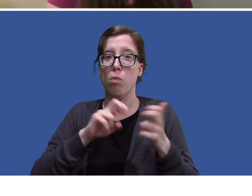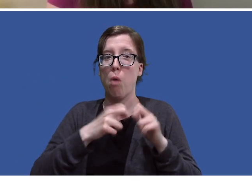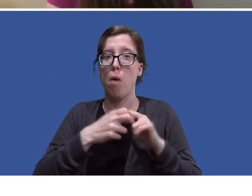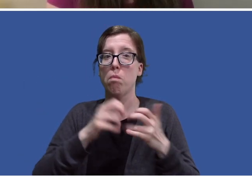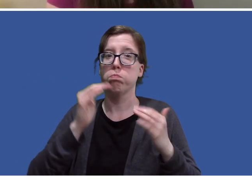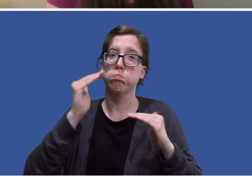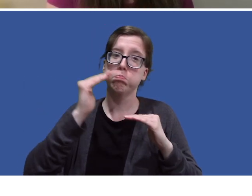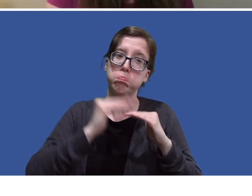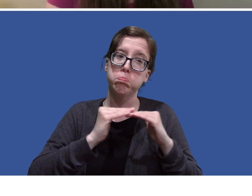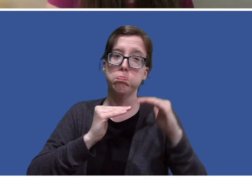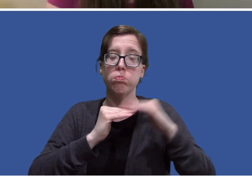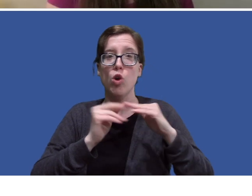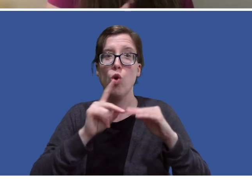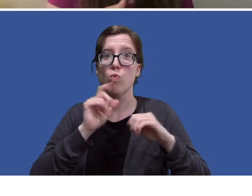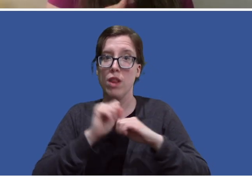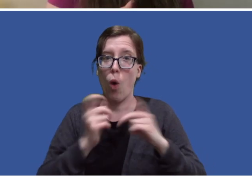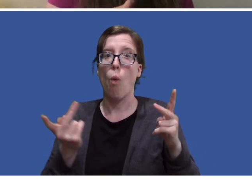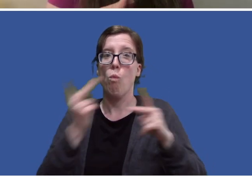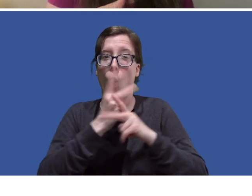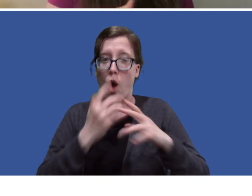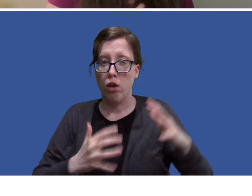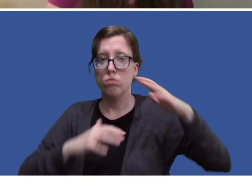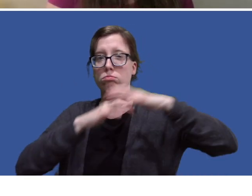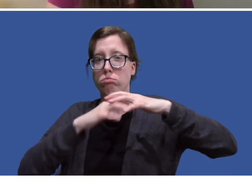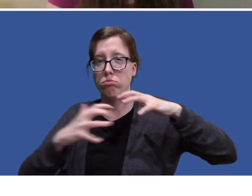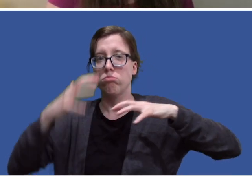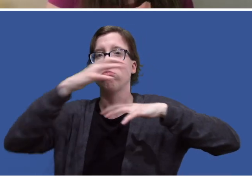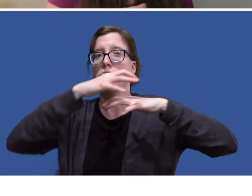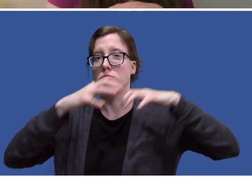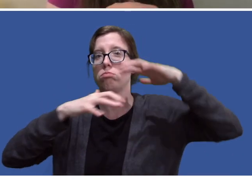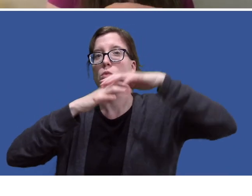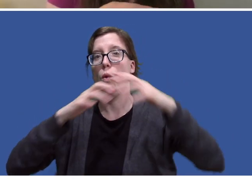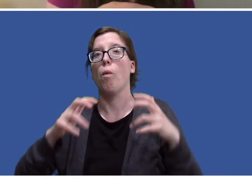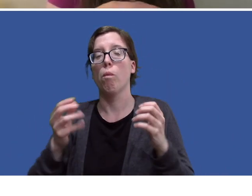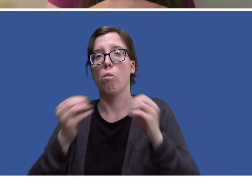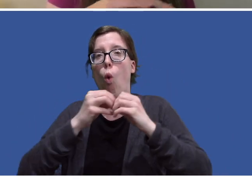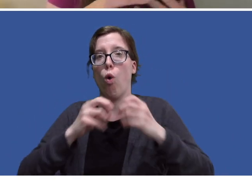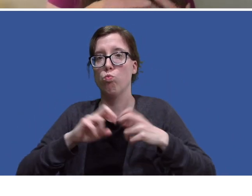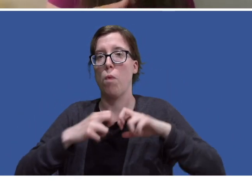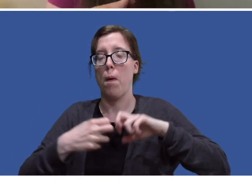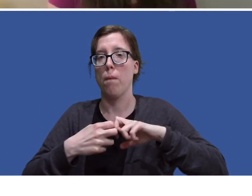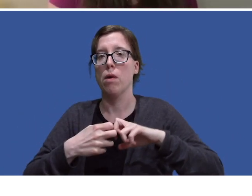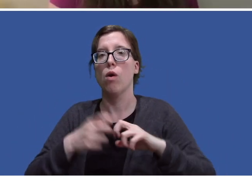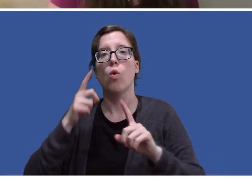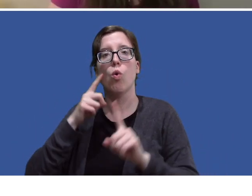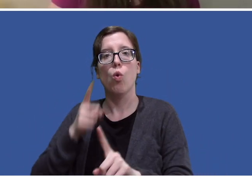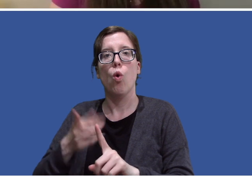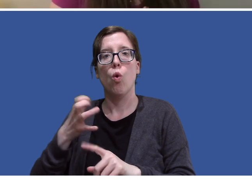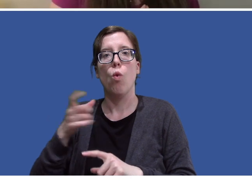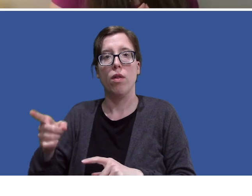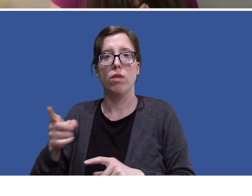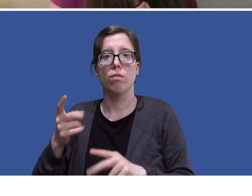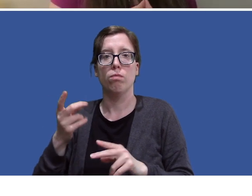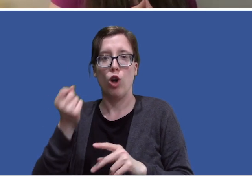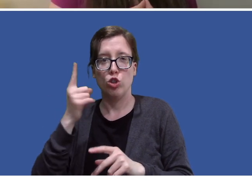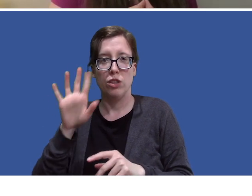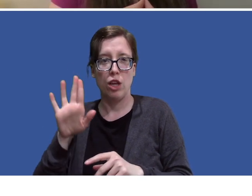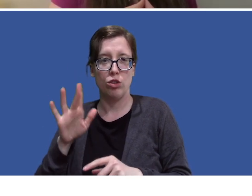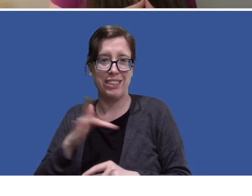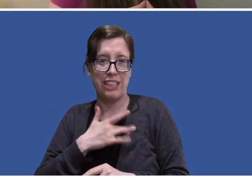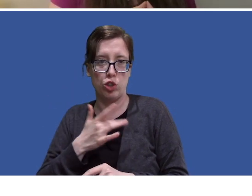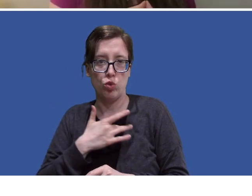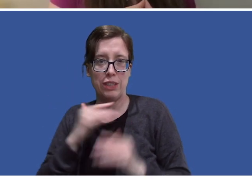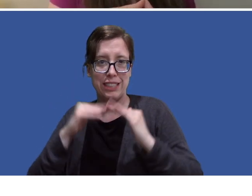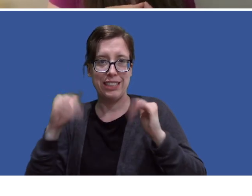systems, but not become overwhelmed with sensory information. If the student has an occupational therapist on